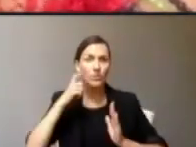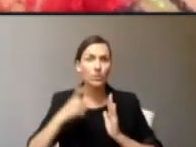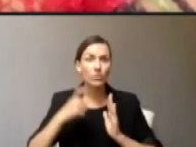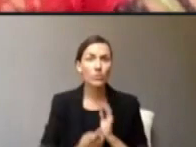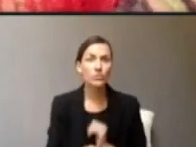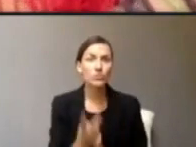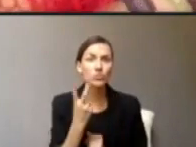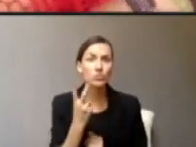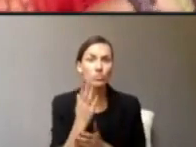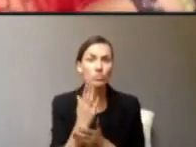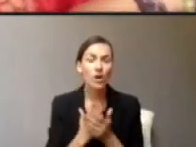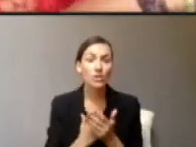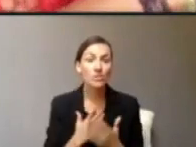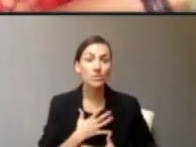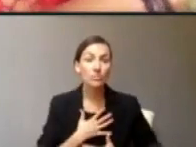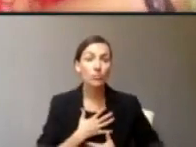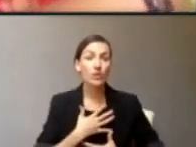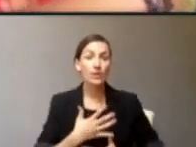breathe in,